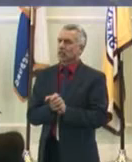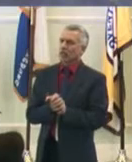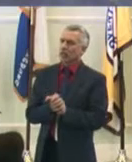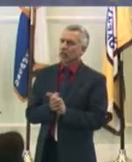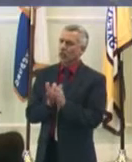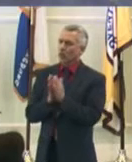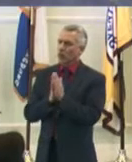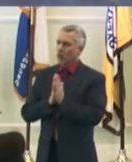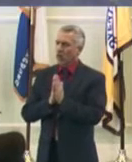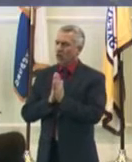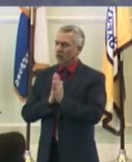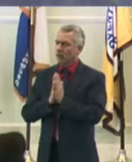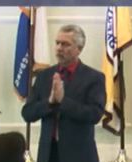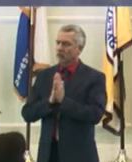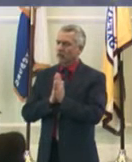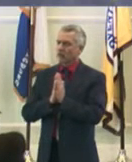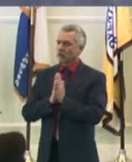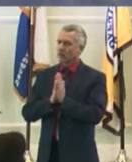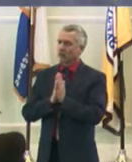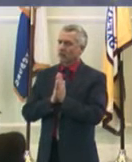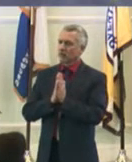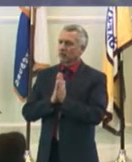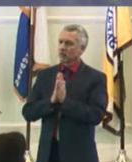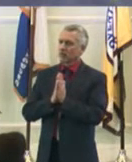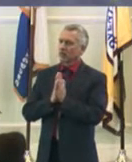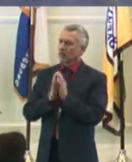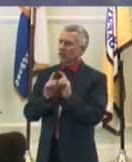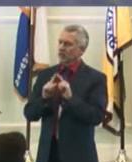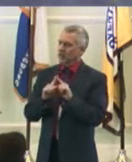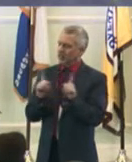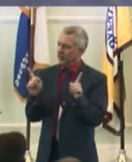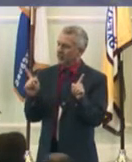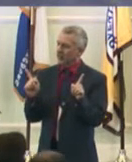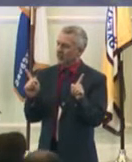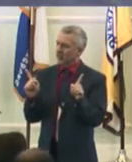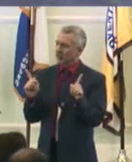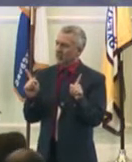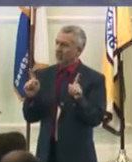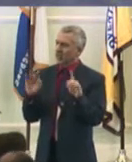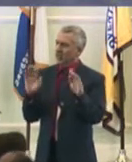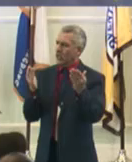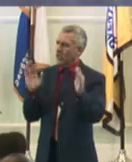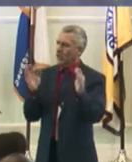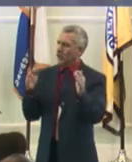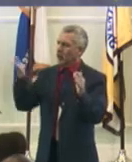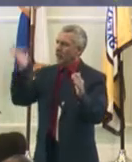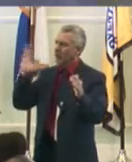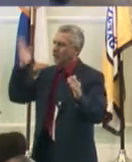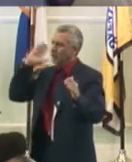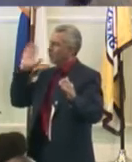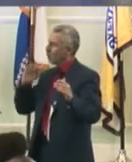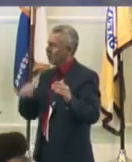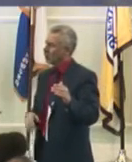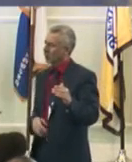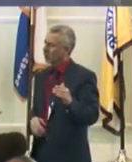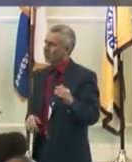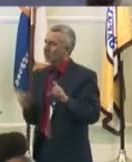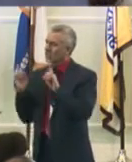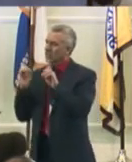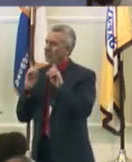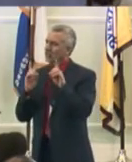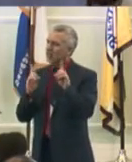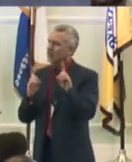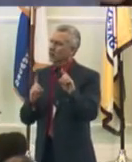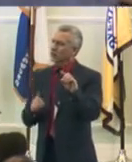The prayers they heard were different than anything else they had ever heard. This is referencing right before they